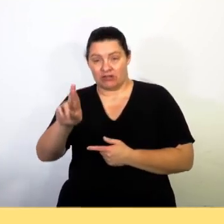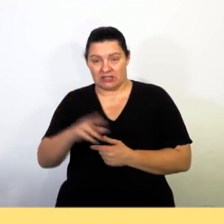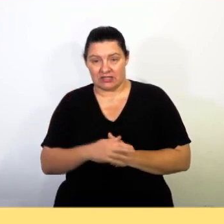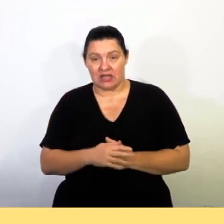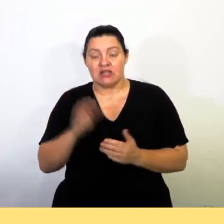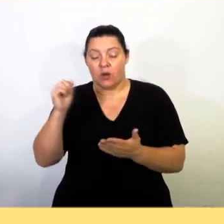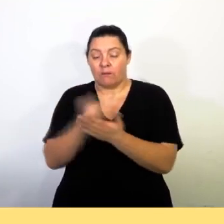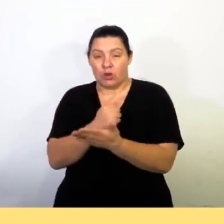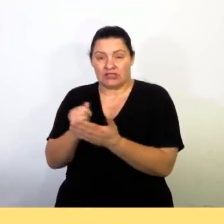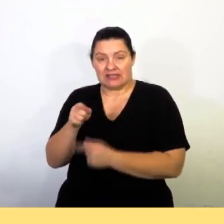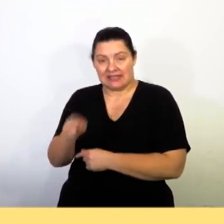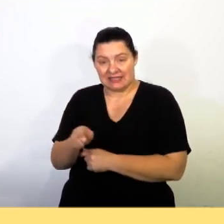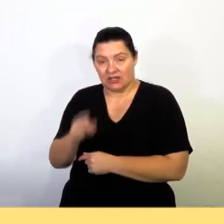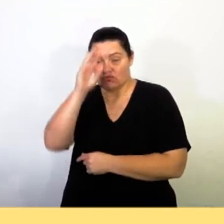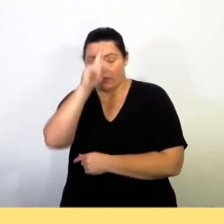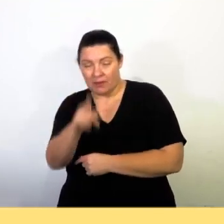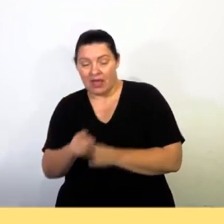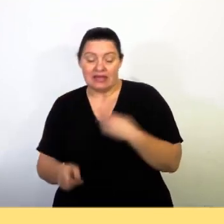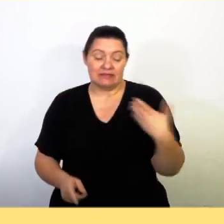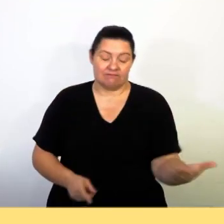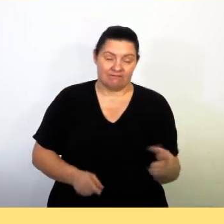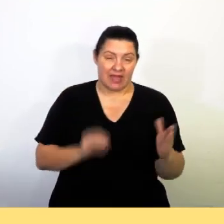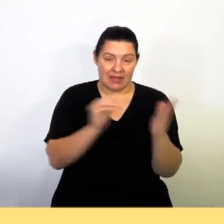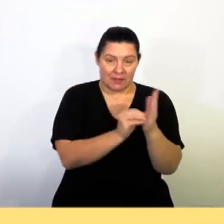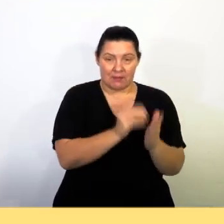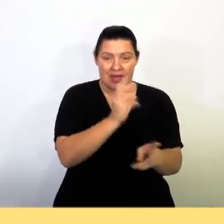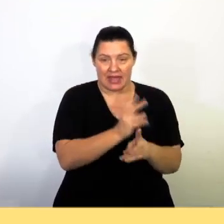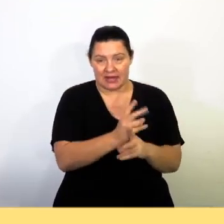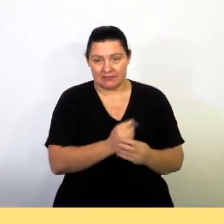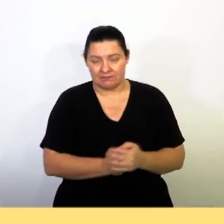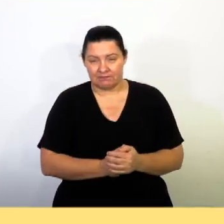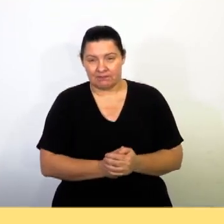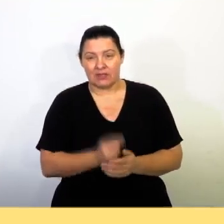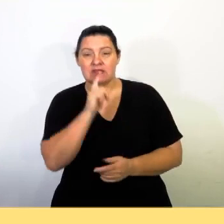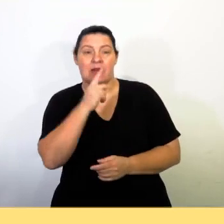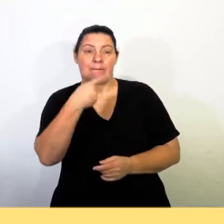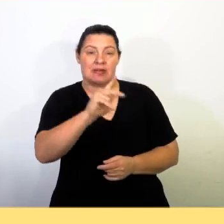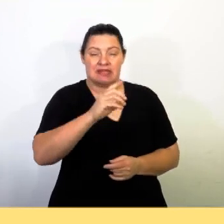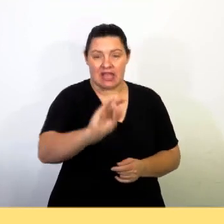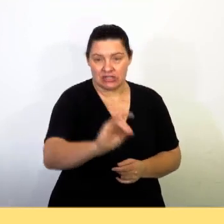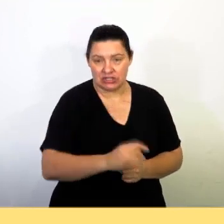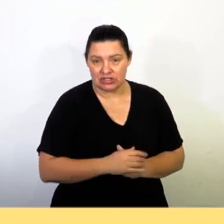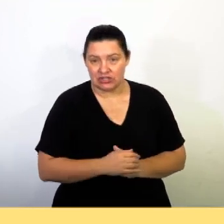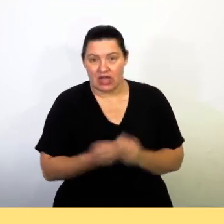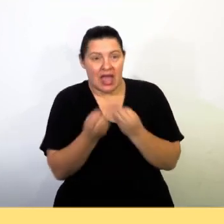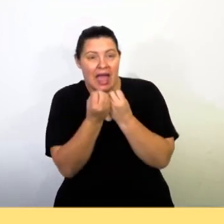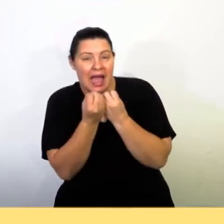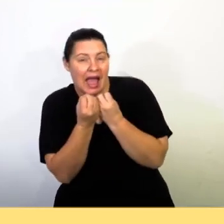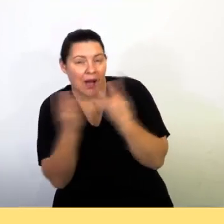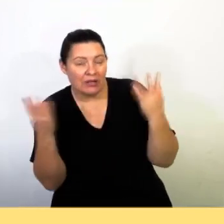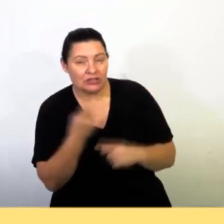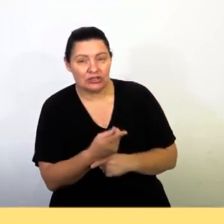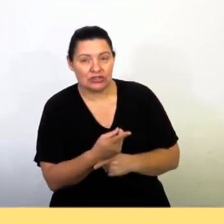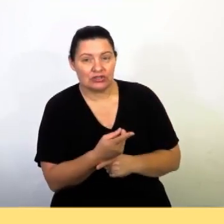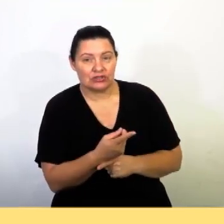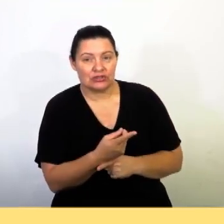215. I'll come to postages. Remember, again, on the debit side. So I'm going to say again petty cash, and how